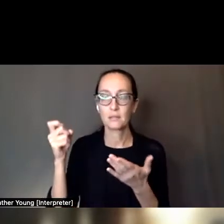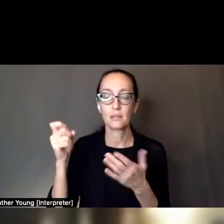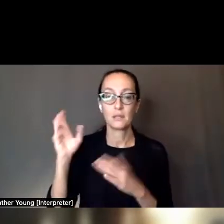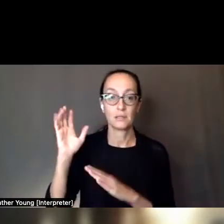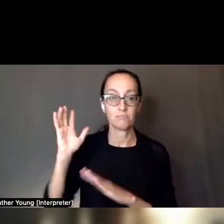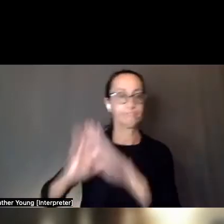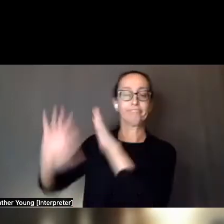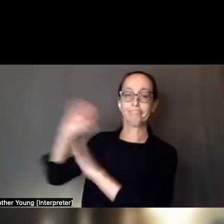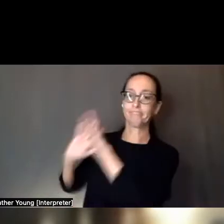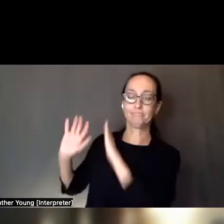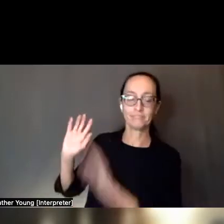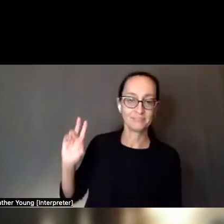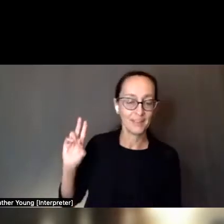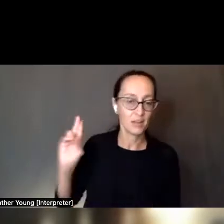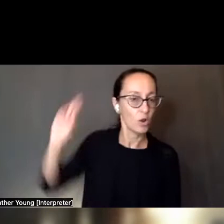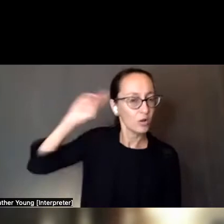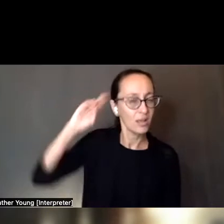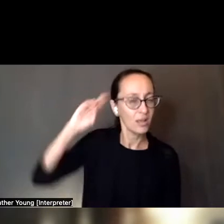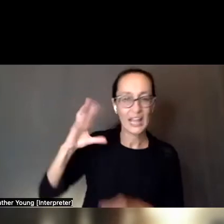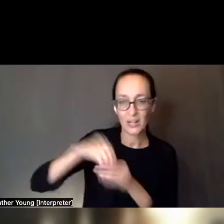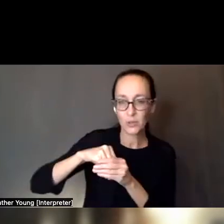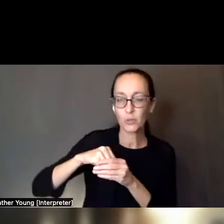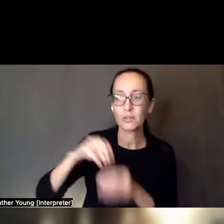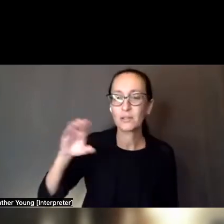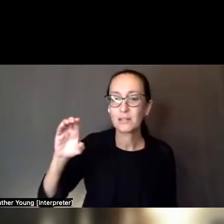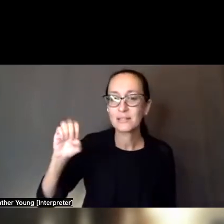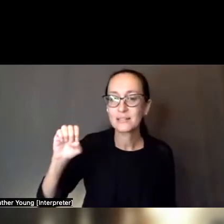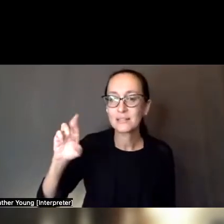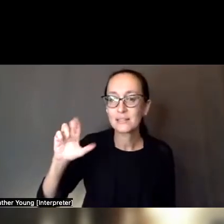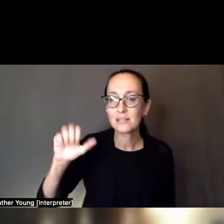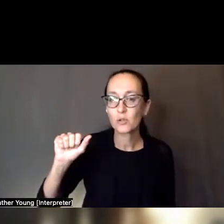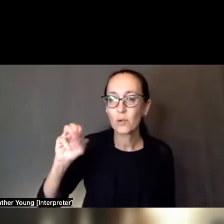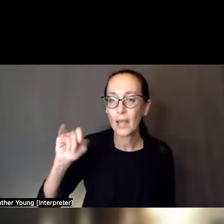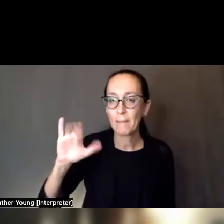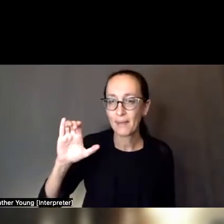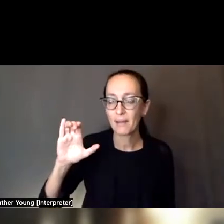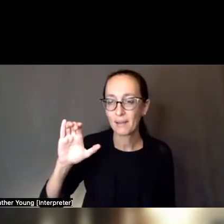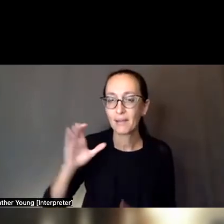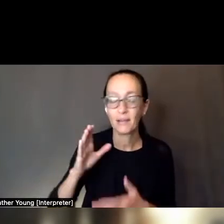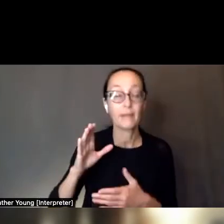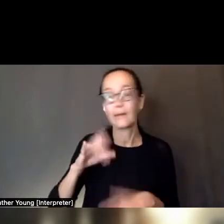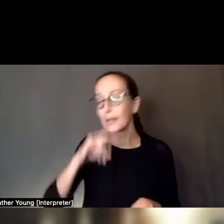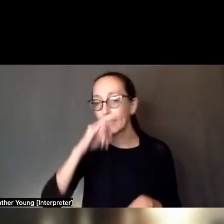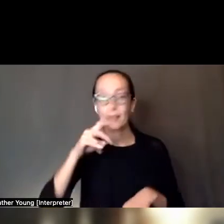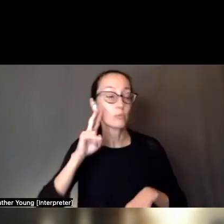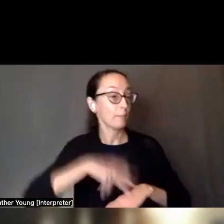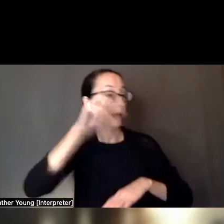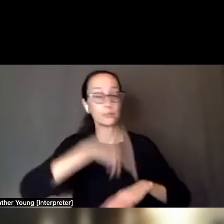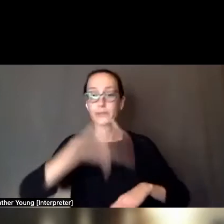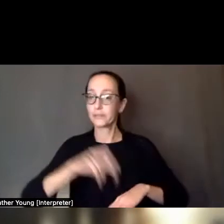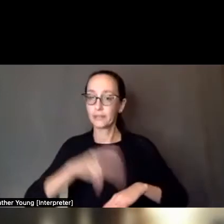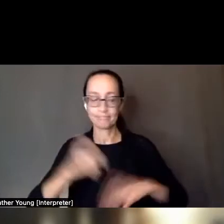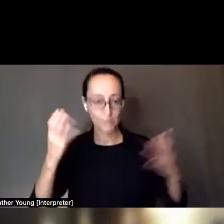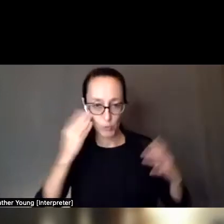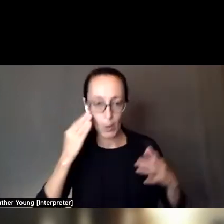had ceramic, some of them had ceramic internal devices, and kids bounce around, let's face it. And so some